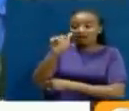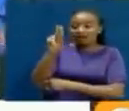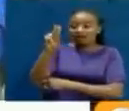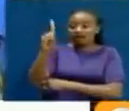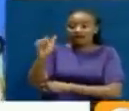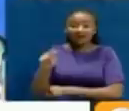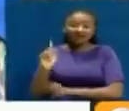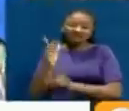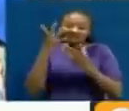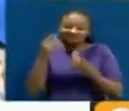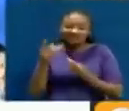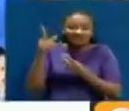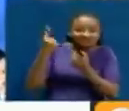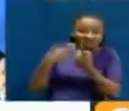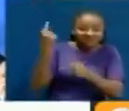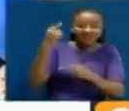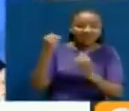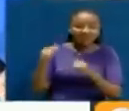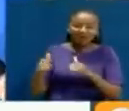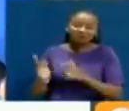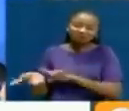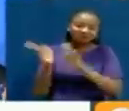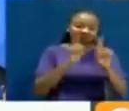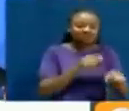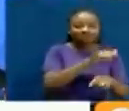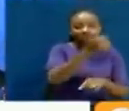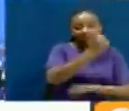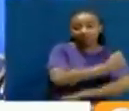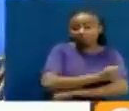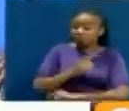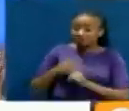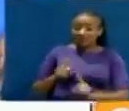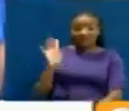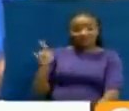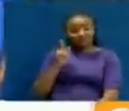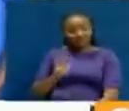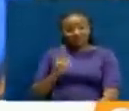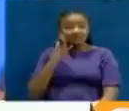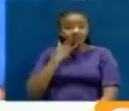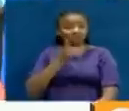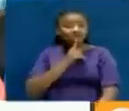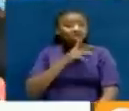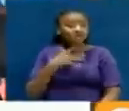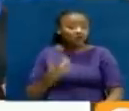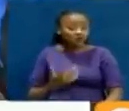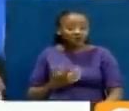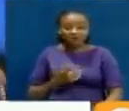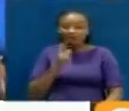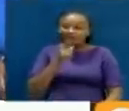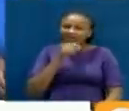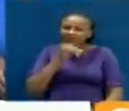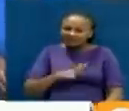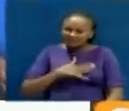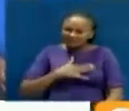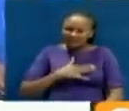Alan's mother is not shy about her son's determination when it came to achieving his full academic potential. And she recalls